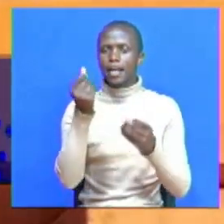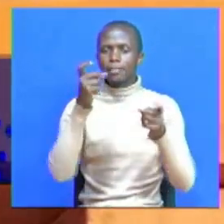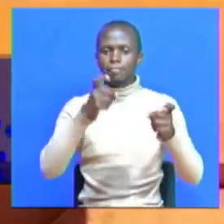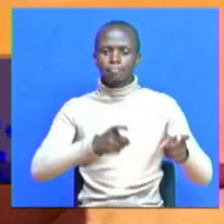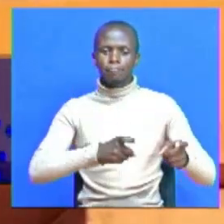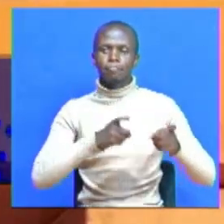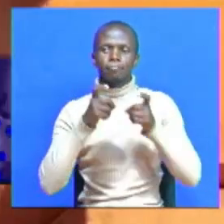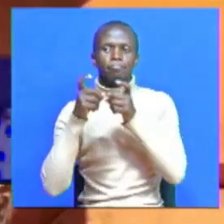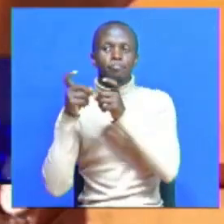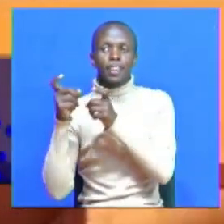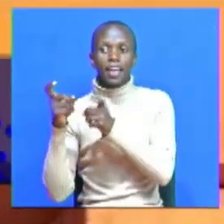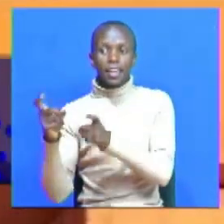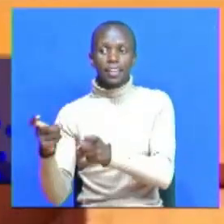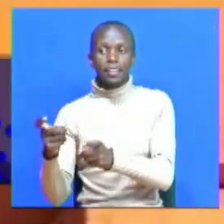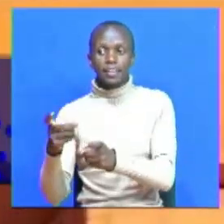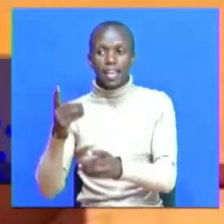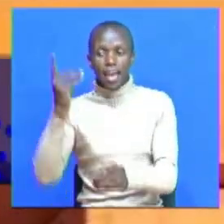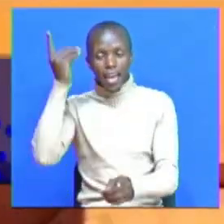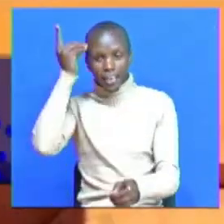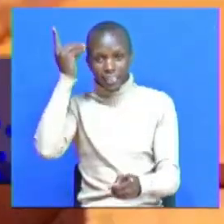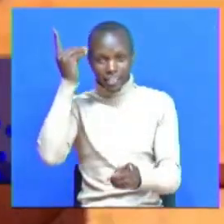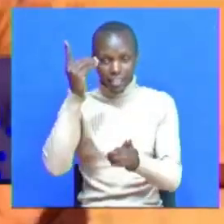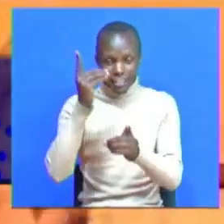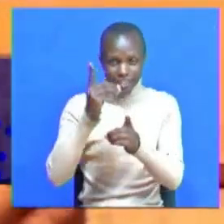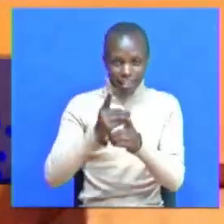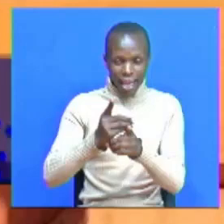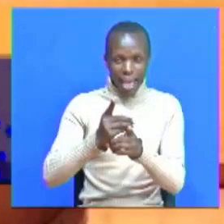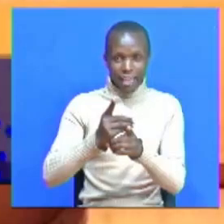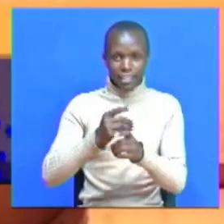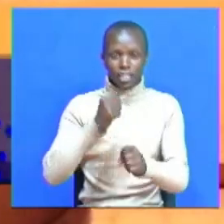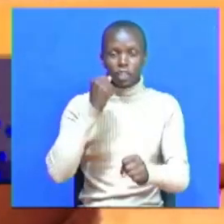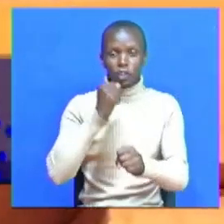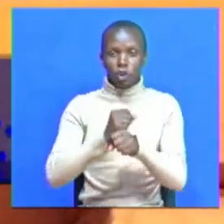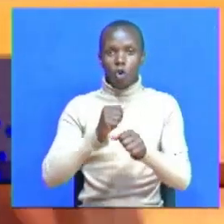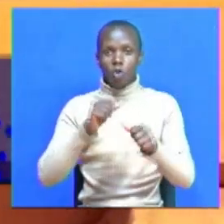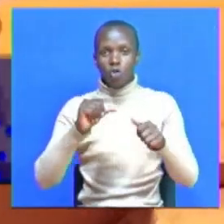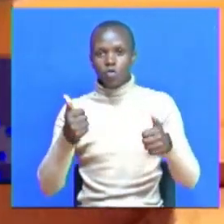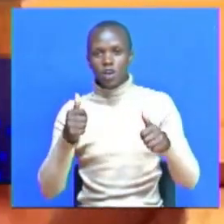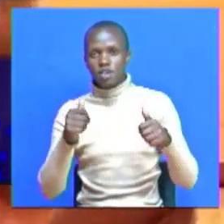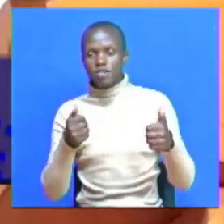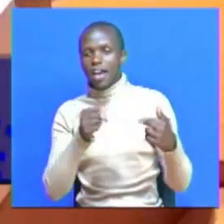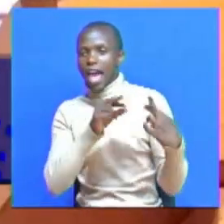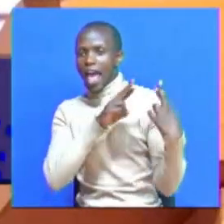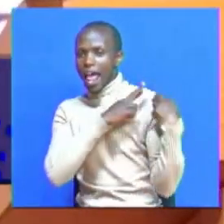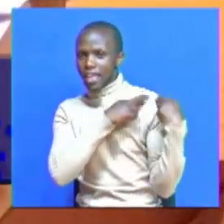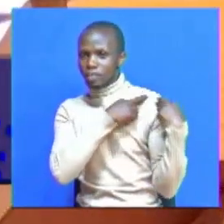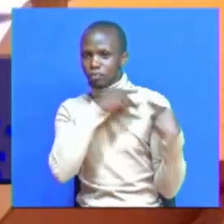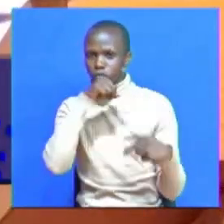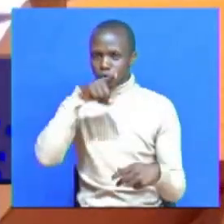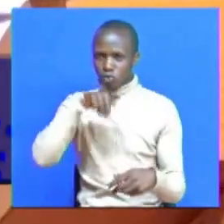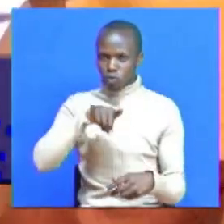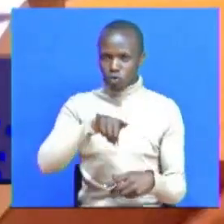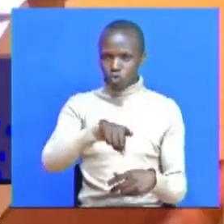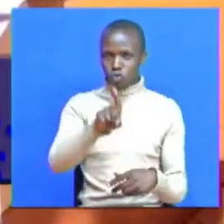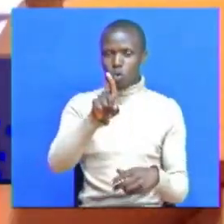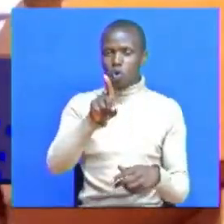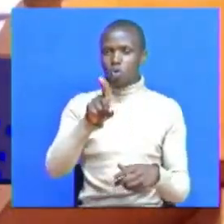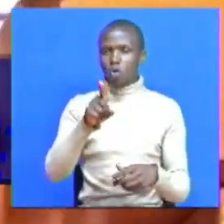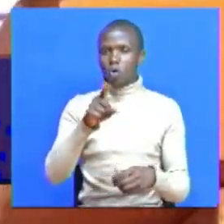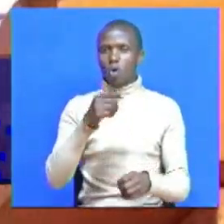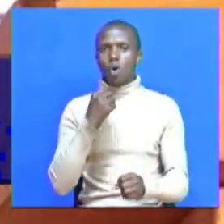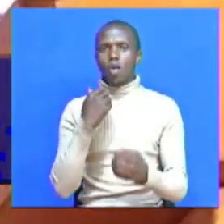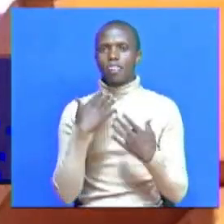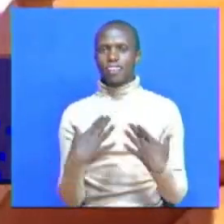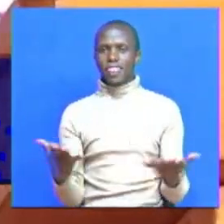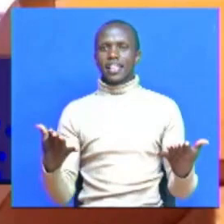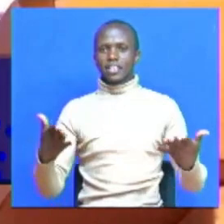Pia, we decided to kujituma. Never did my father come to me and tell me, "Sasa wewe ufanye mambo ya vijana." Never. We